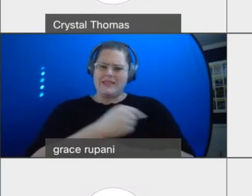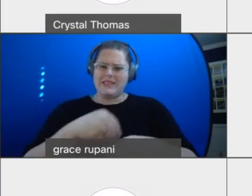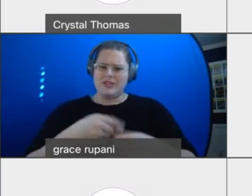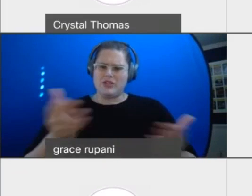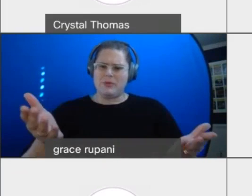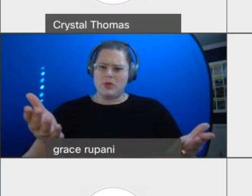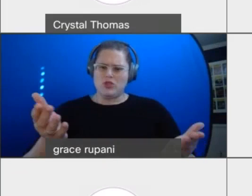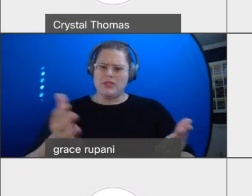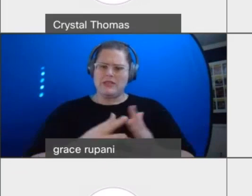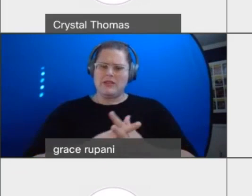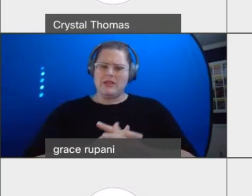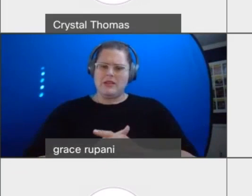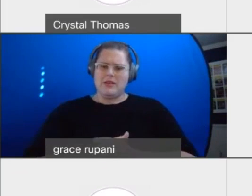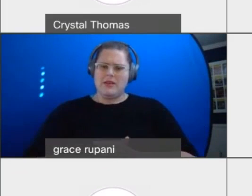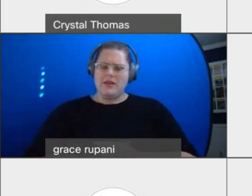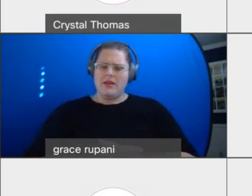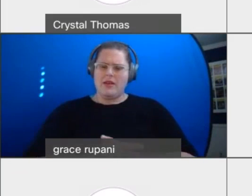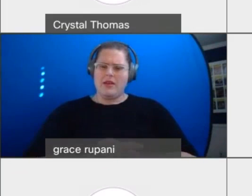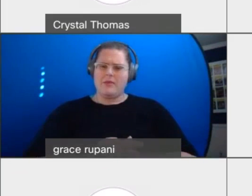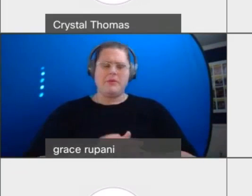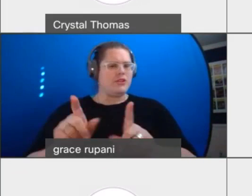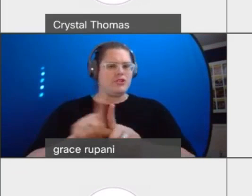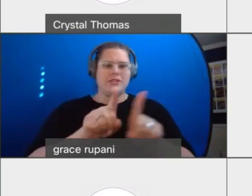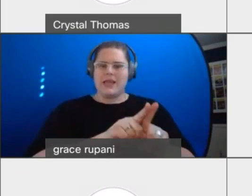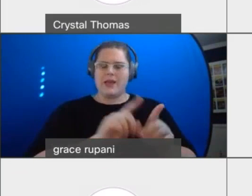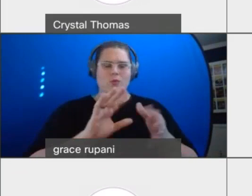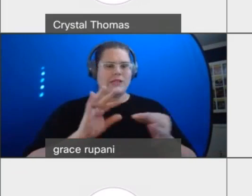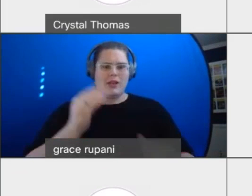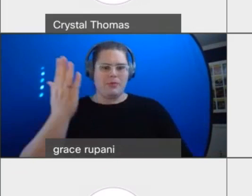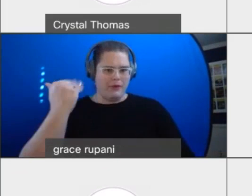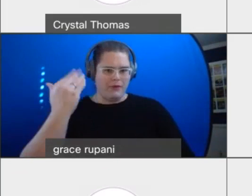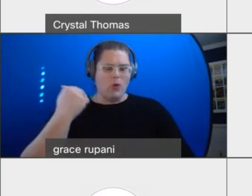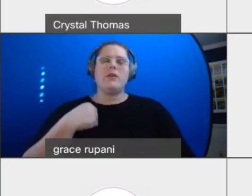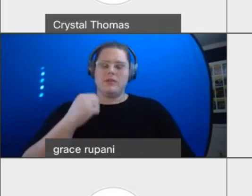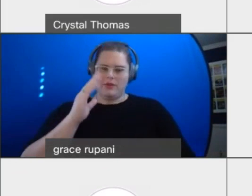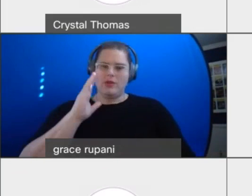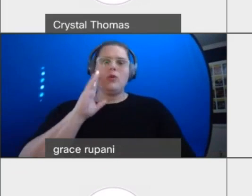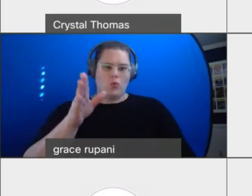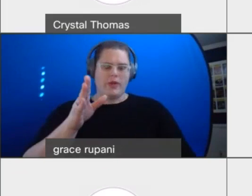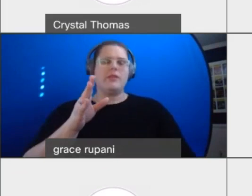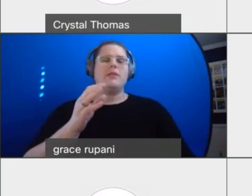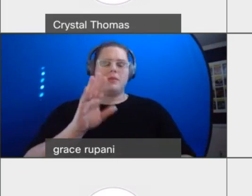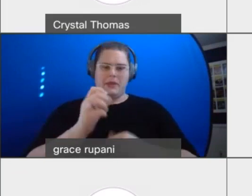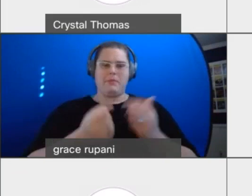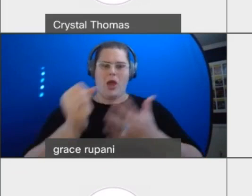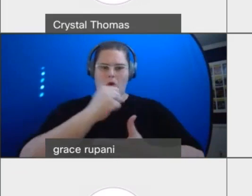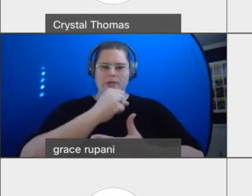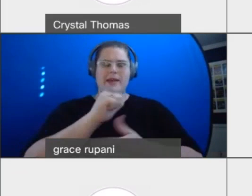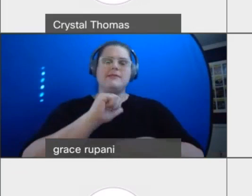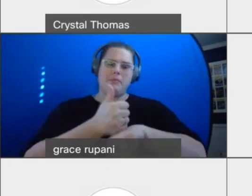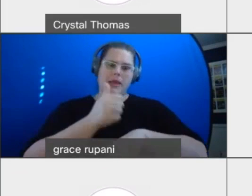Just as was stated before, they are going to be prioritized based on living in